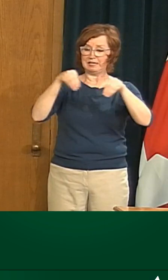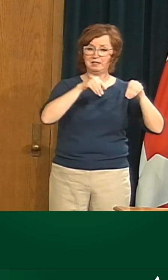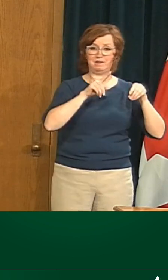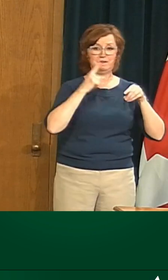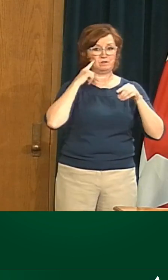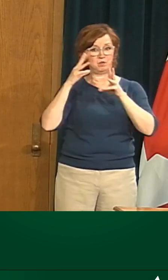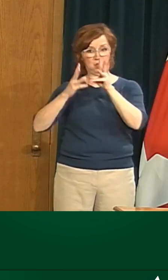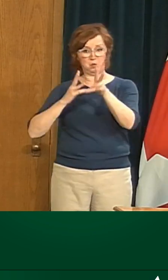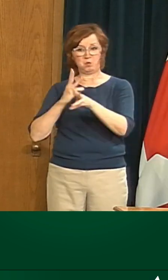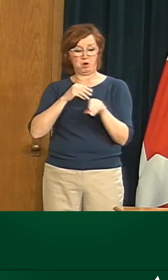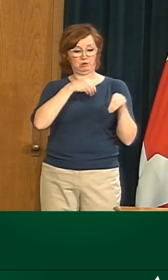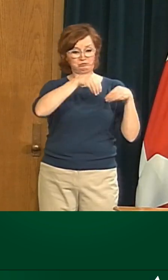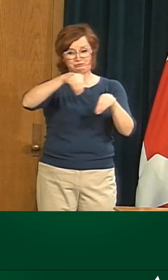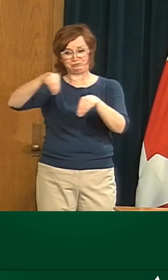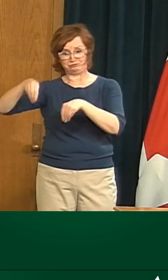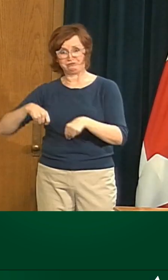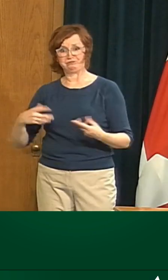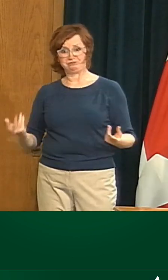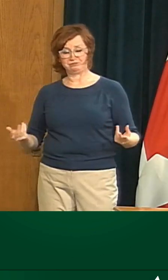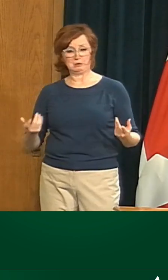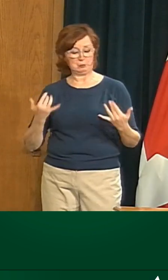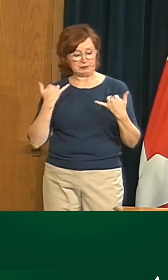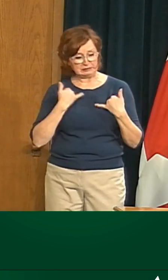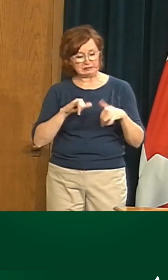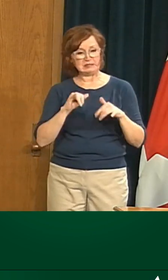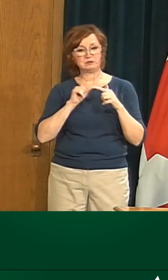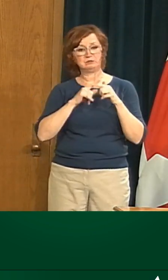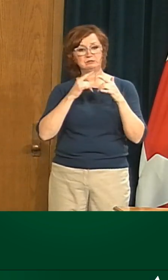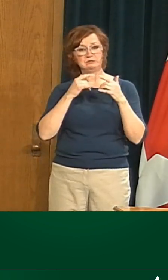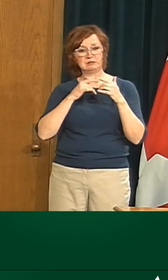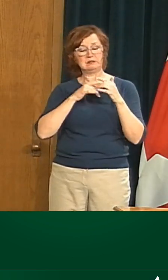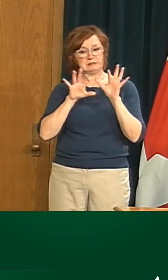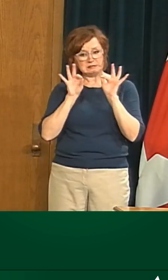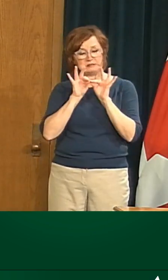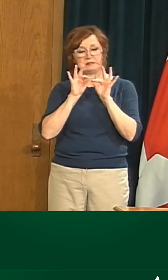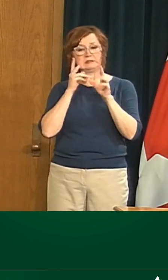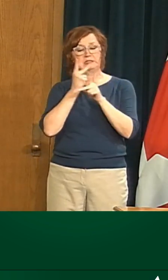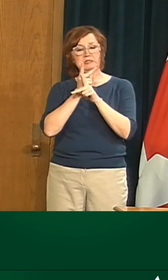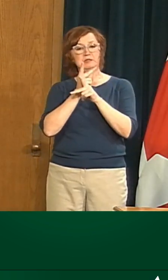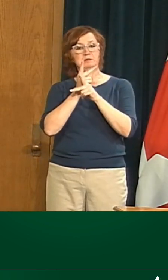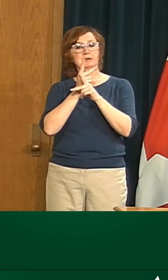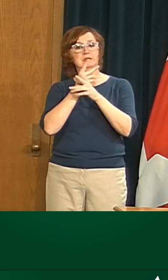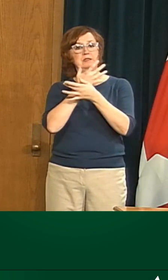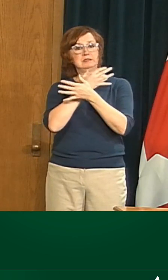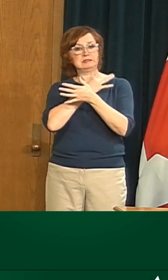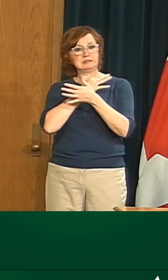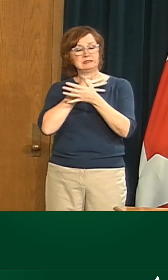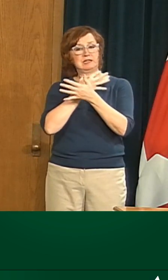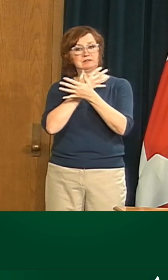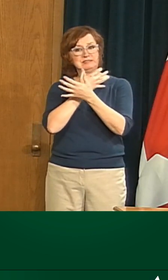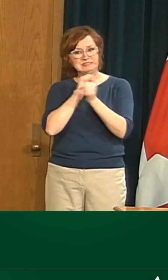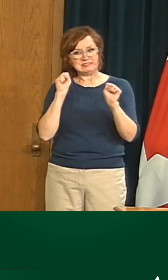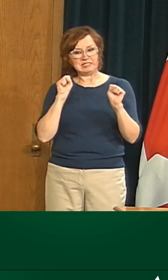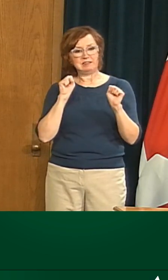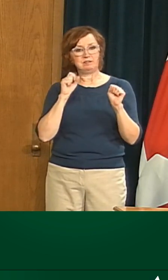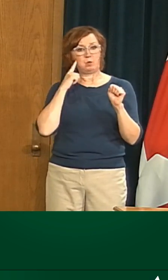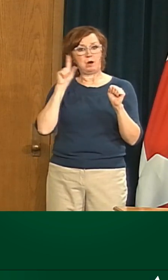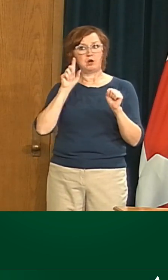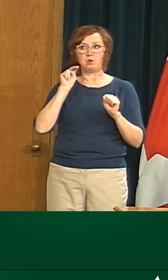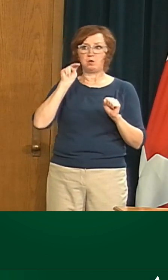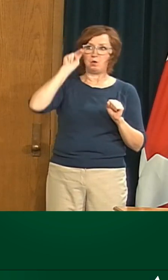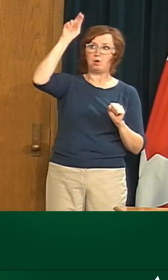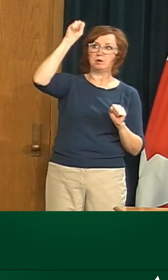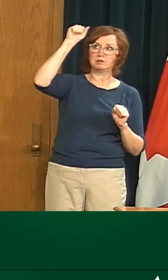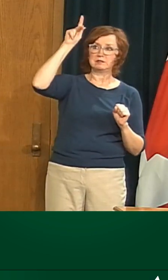proactive in ensuring the safety of their employees in these northern and remote camps and